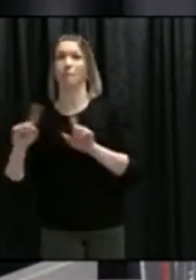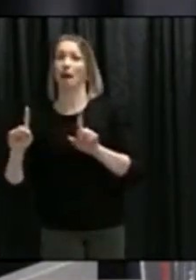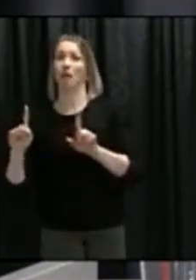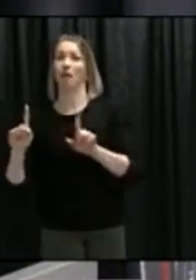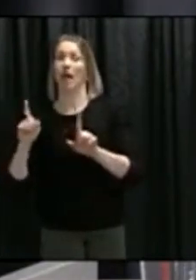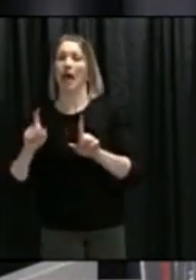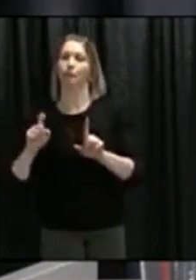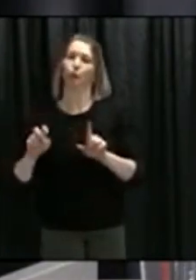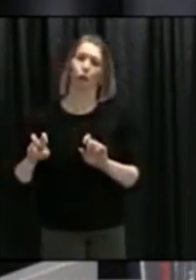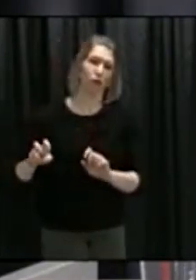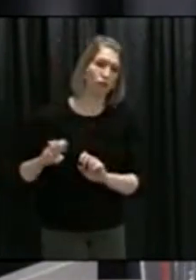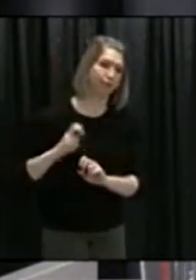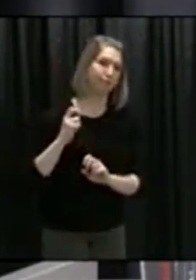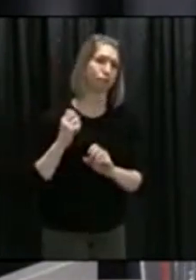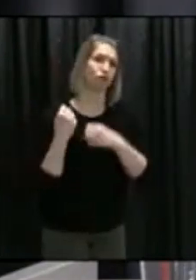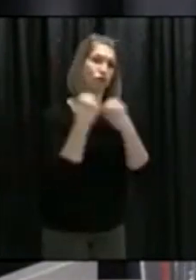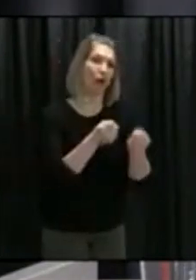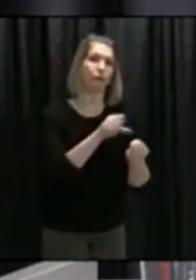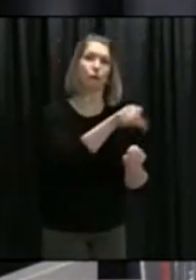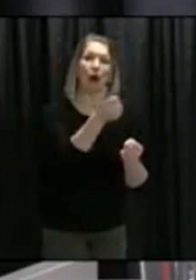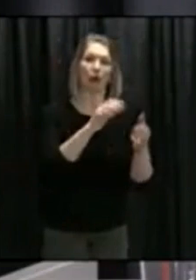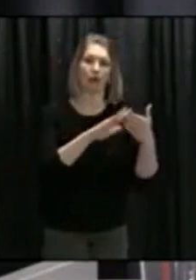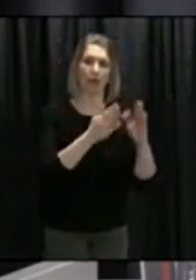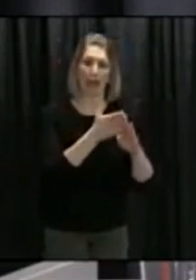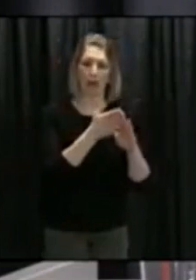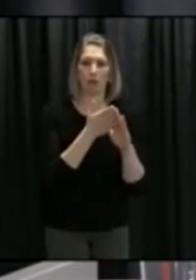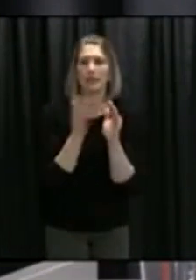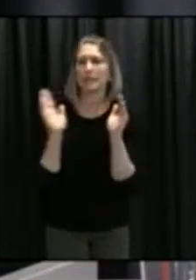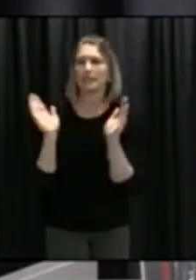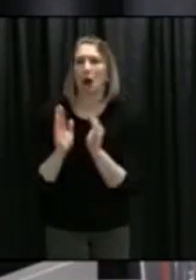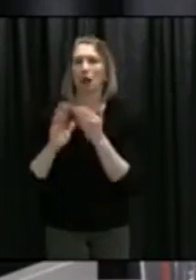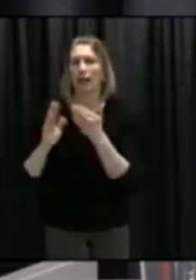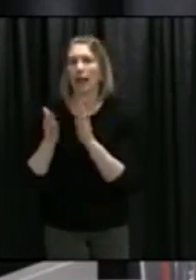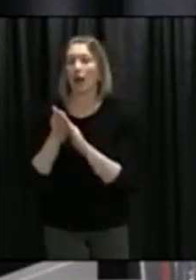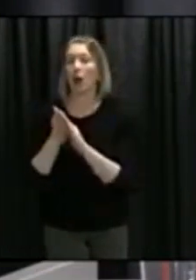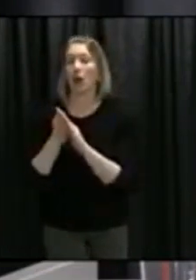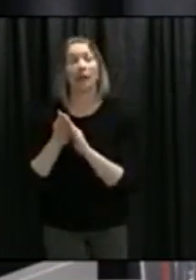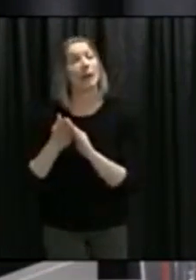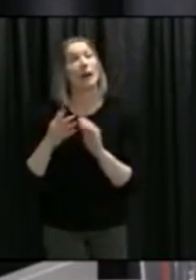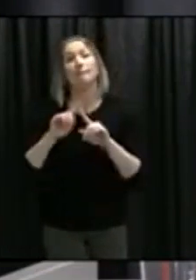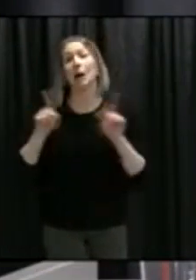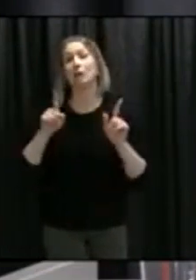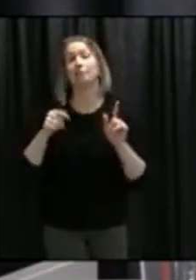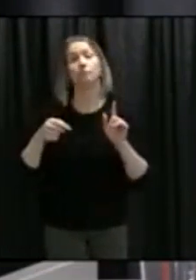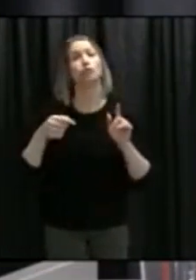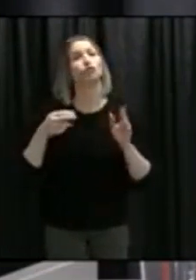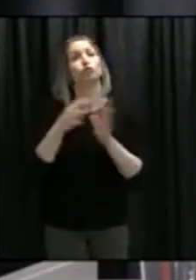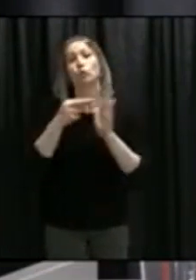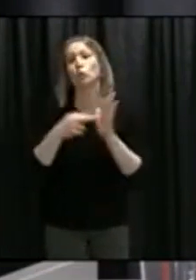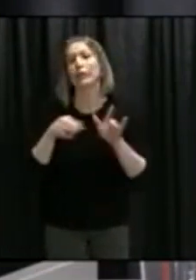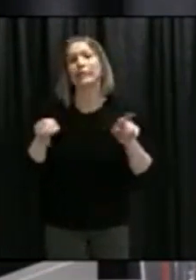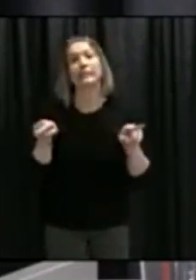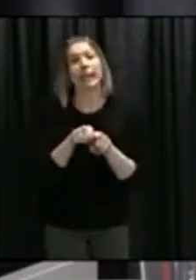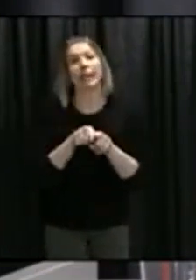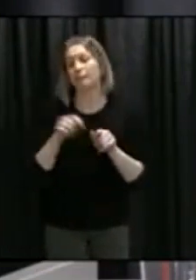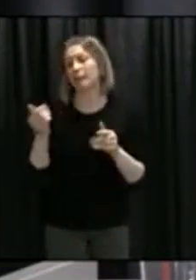emergencies? If the answer to any of those questions is no, you should not be traveling.